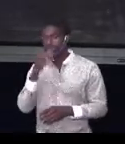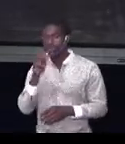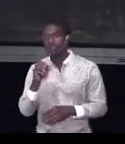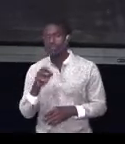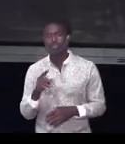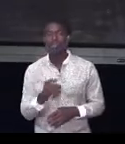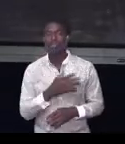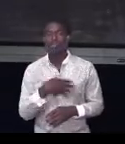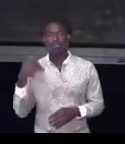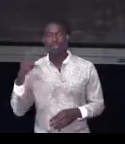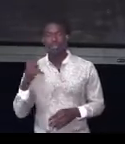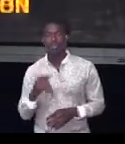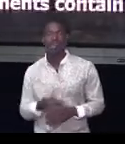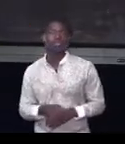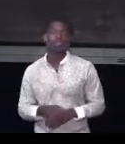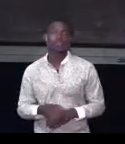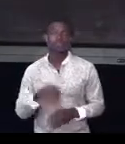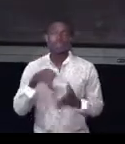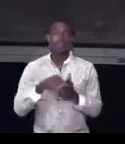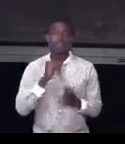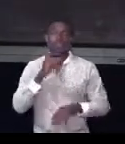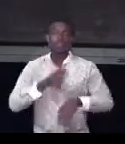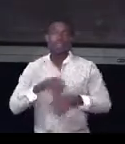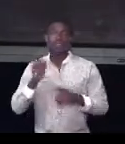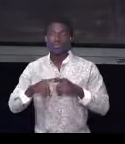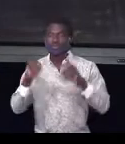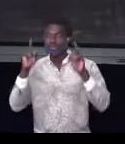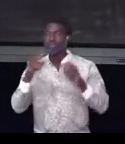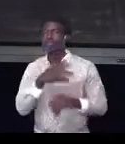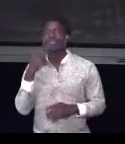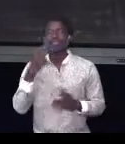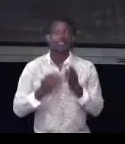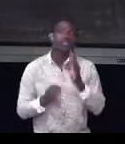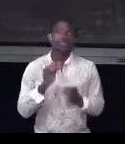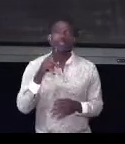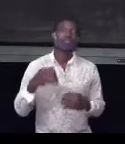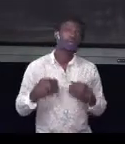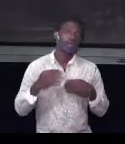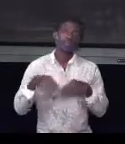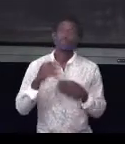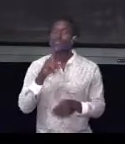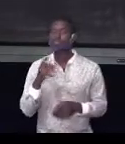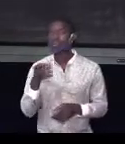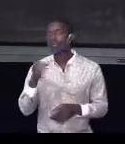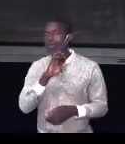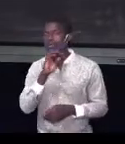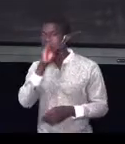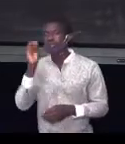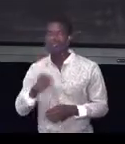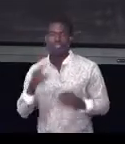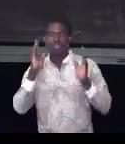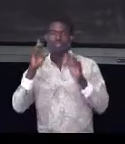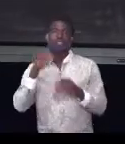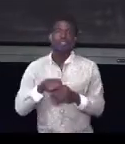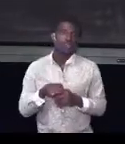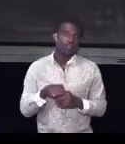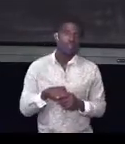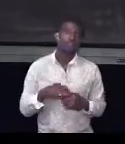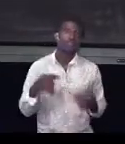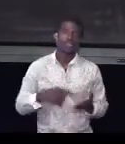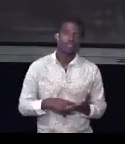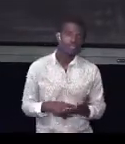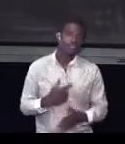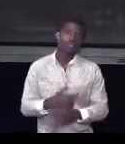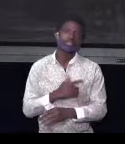green manure. It's time to test and see if you have given me your 100% attention in today's